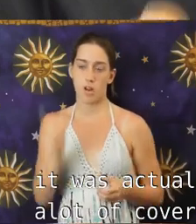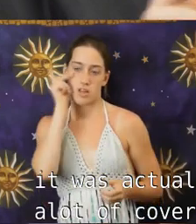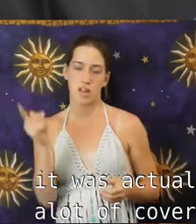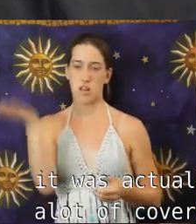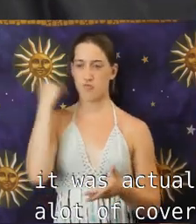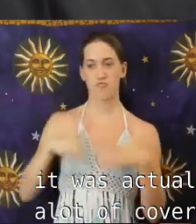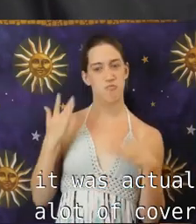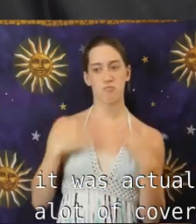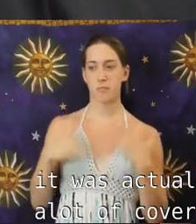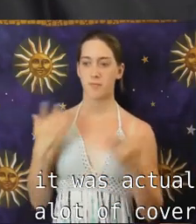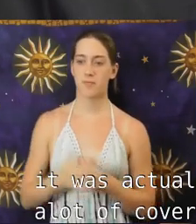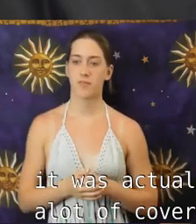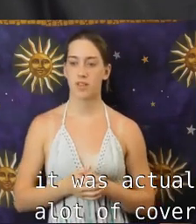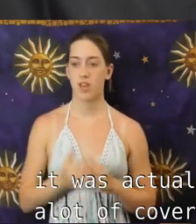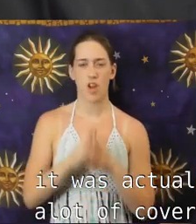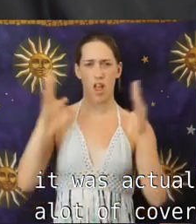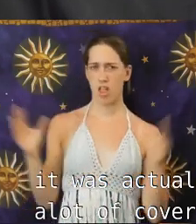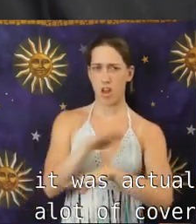see.